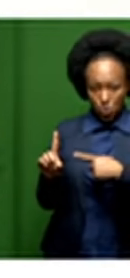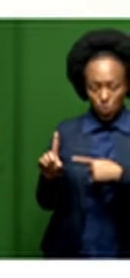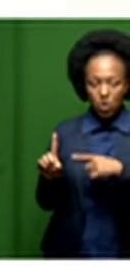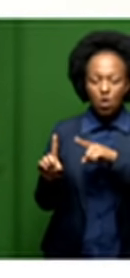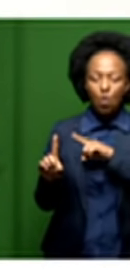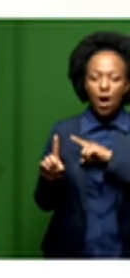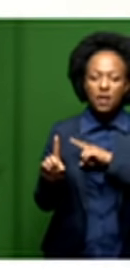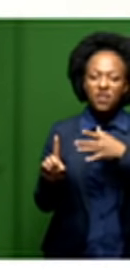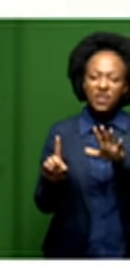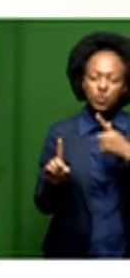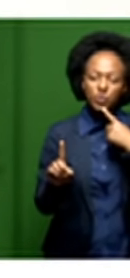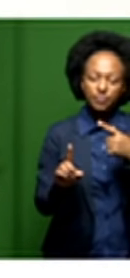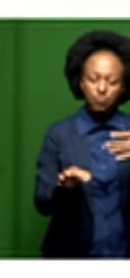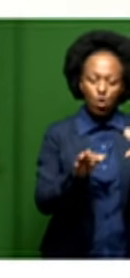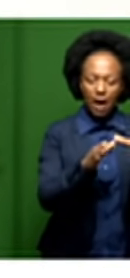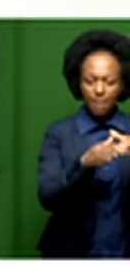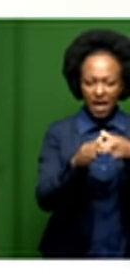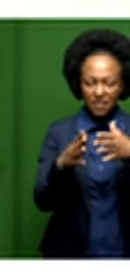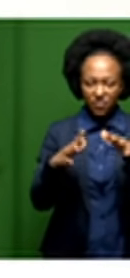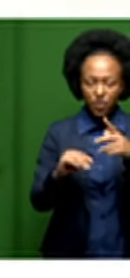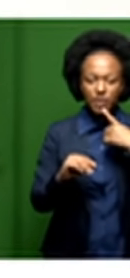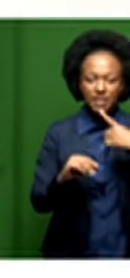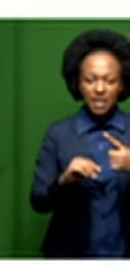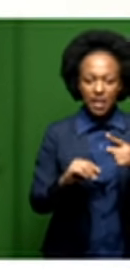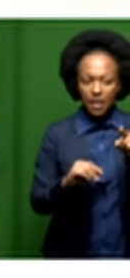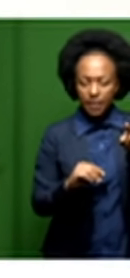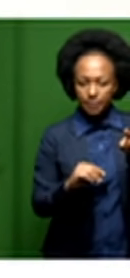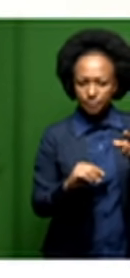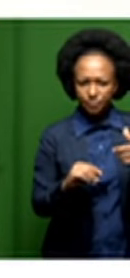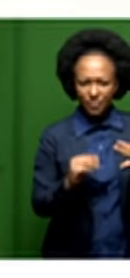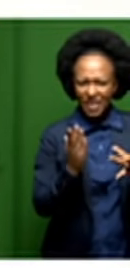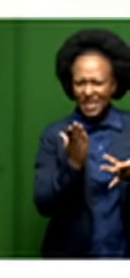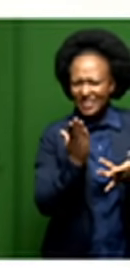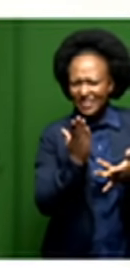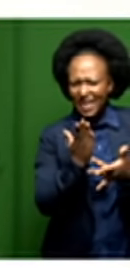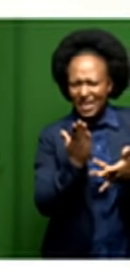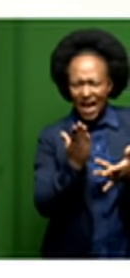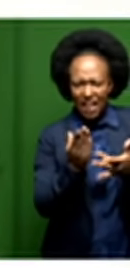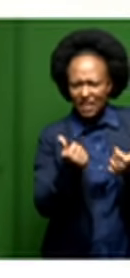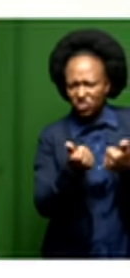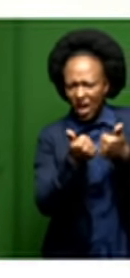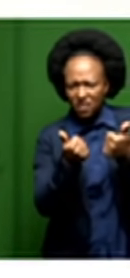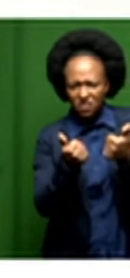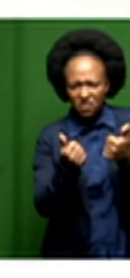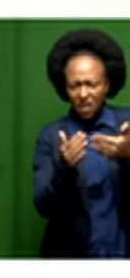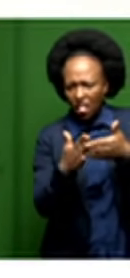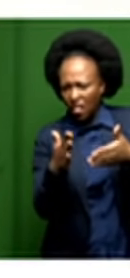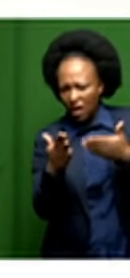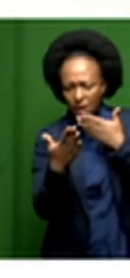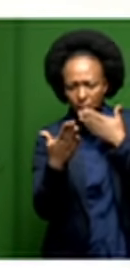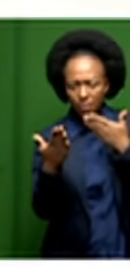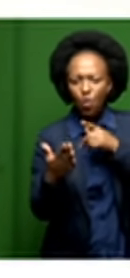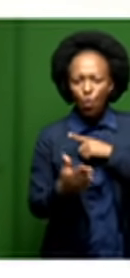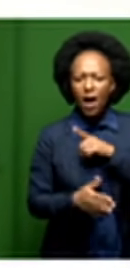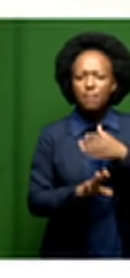parties, he did say that, you know, as far as they're concerned, there were no technical glitches that the ANC had alluded to.